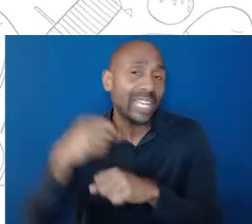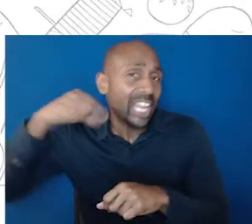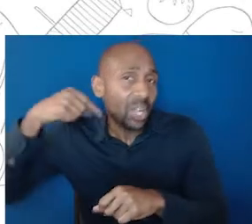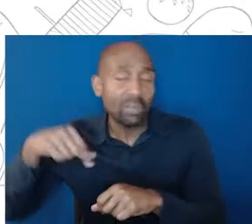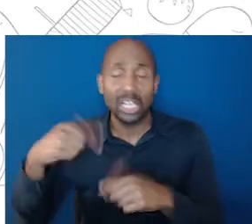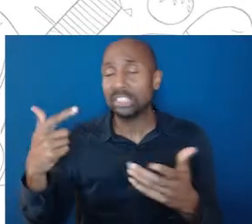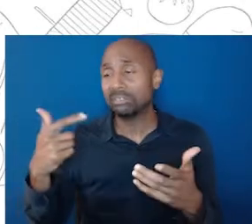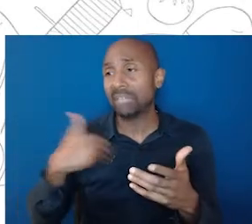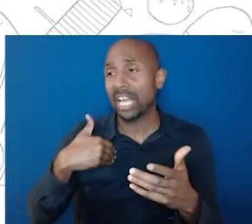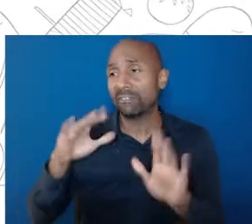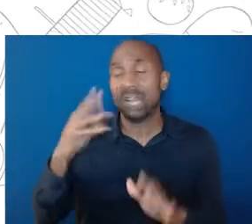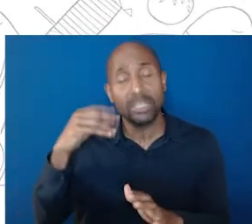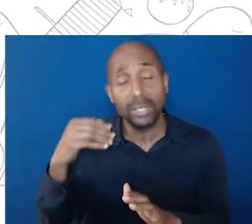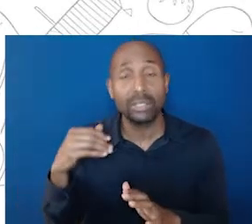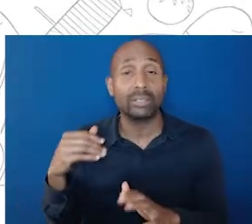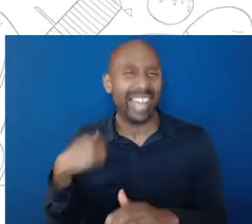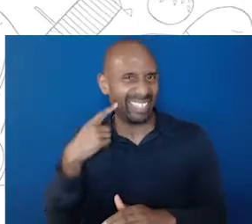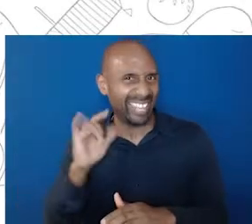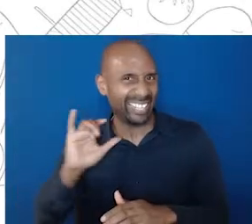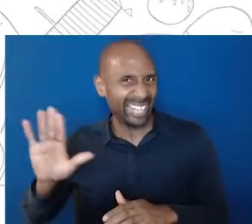experience. So when he met me,